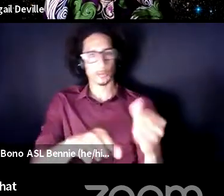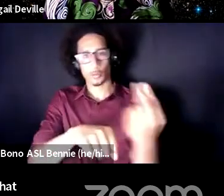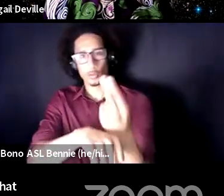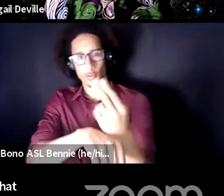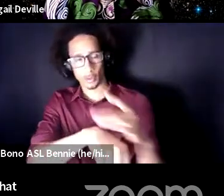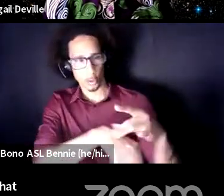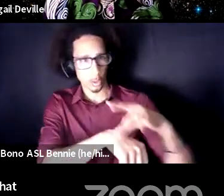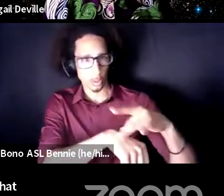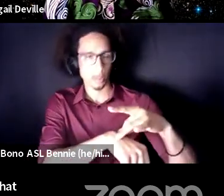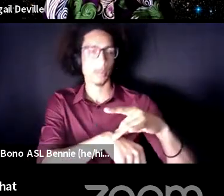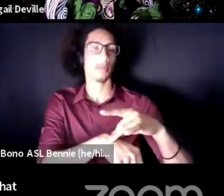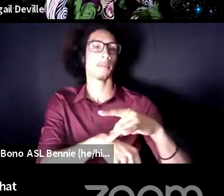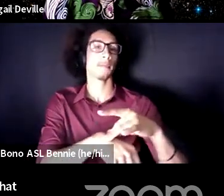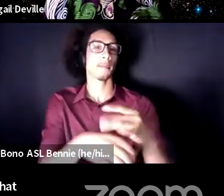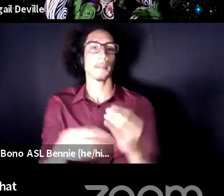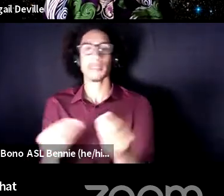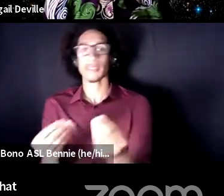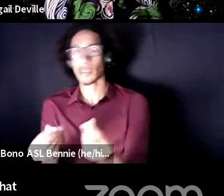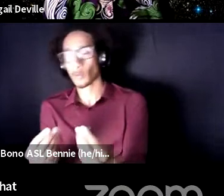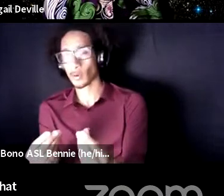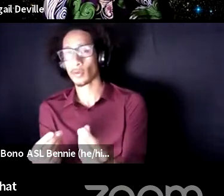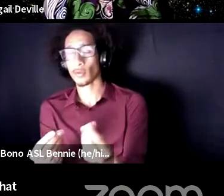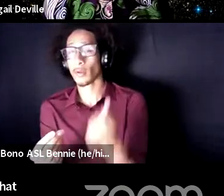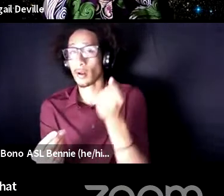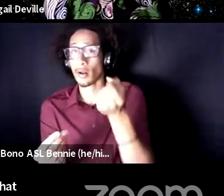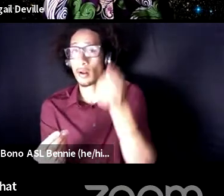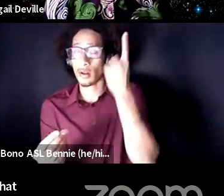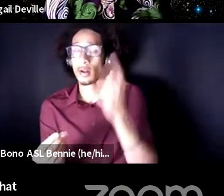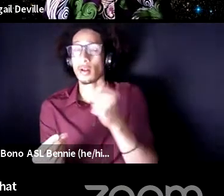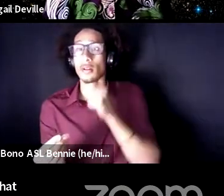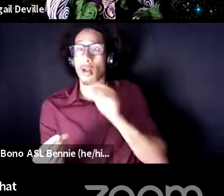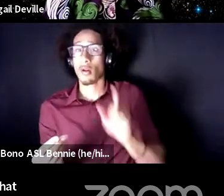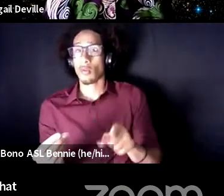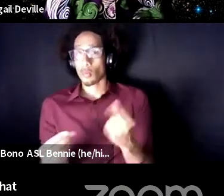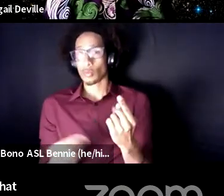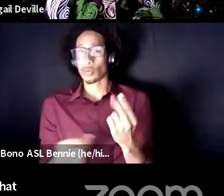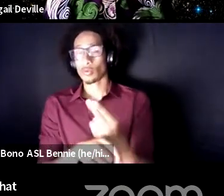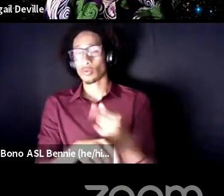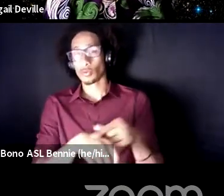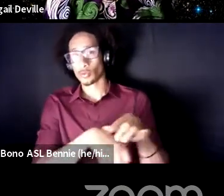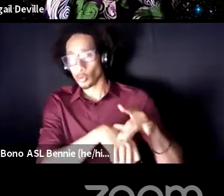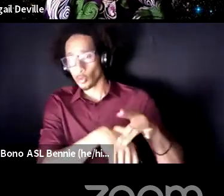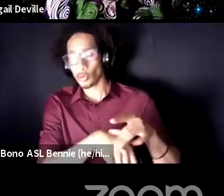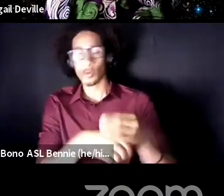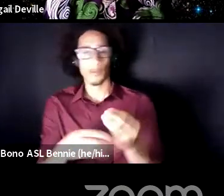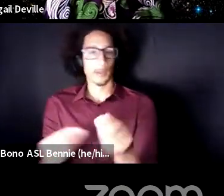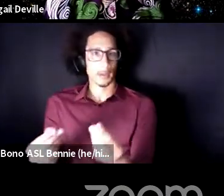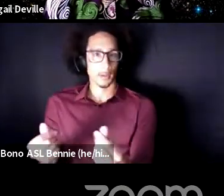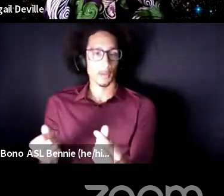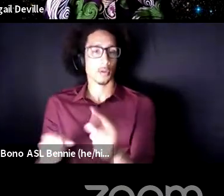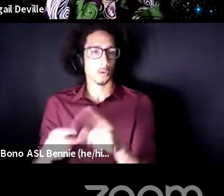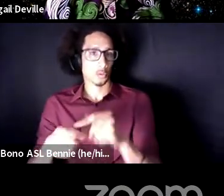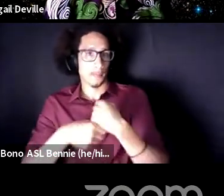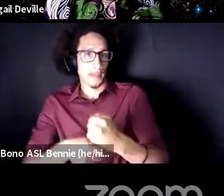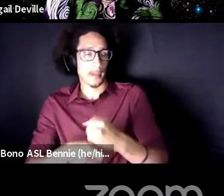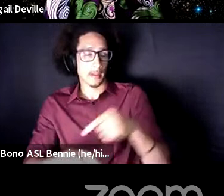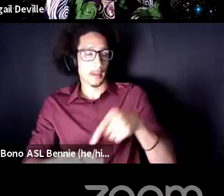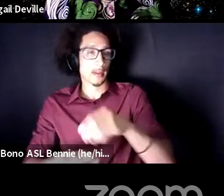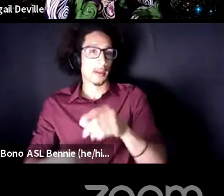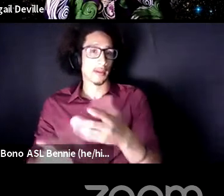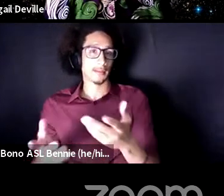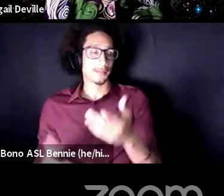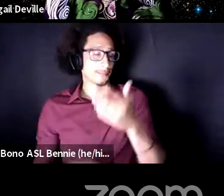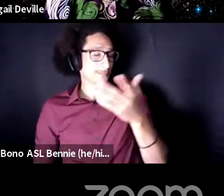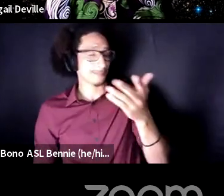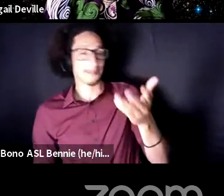types of materials besides the earth and materials to make the work. And, you know, Micheline Raquel and Pioneer Works just came through